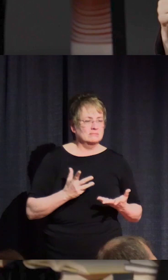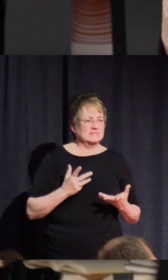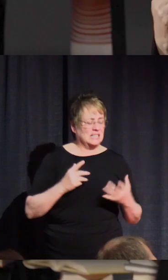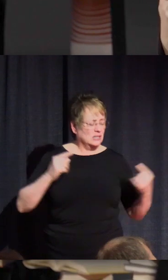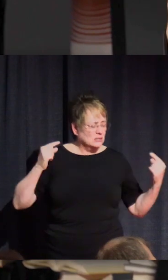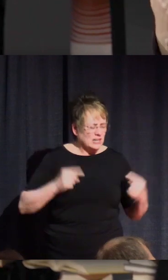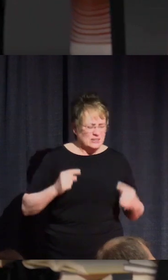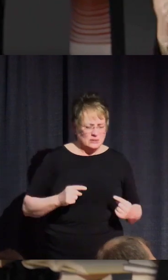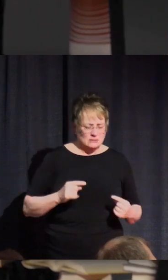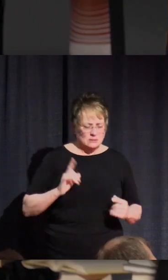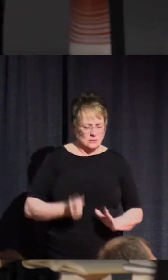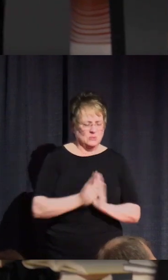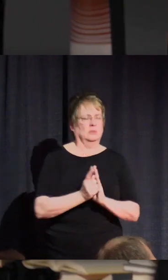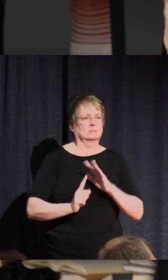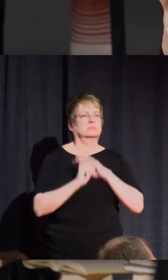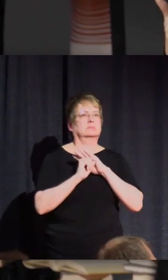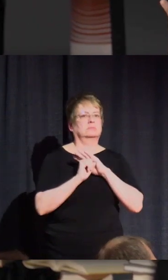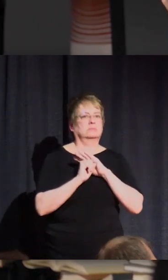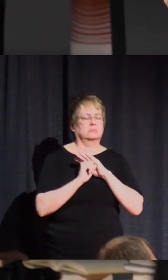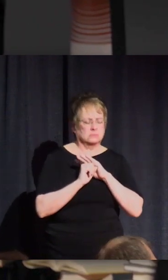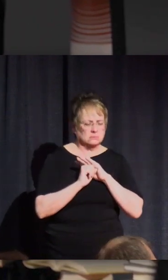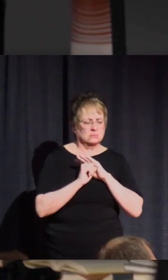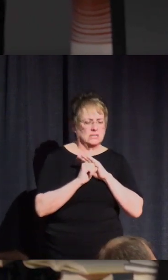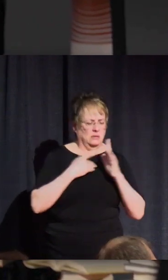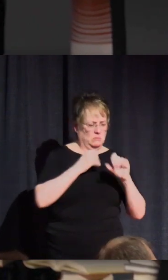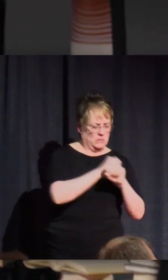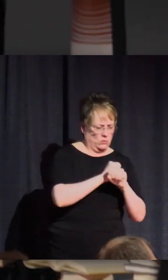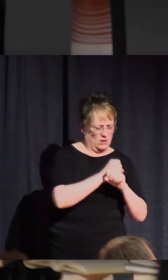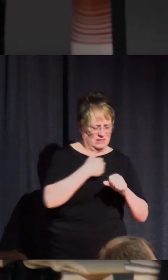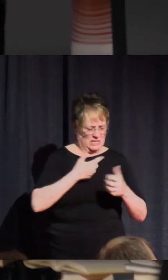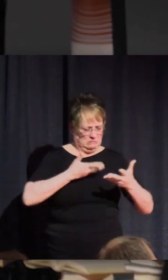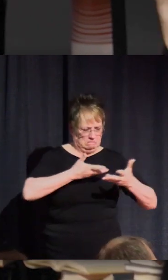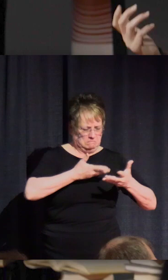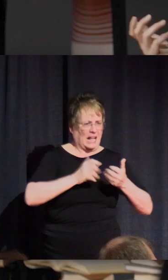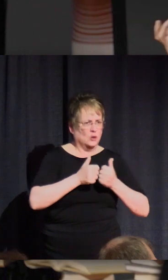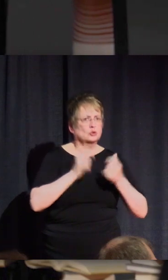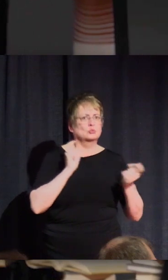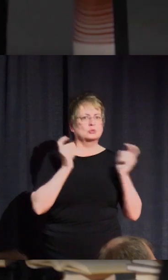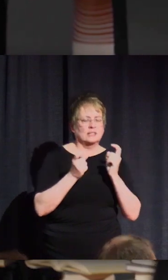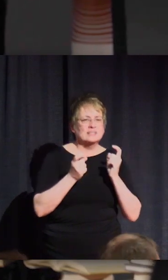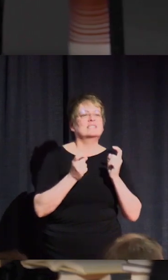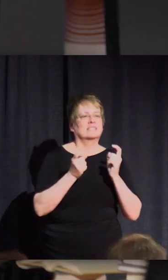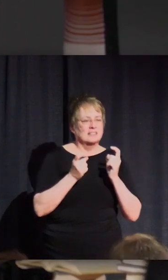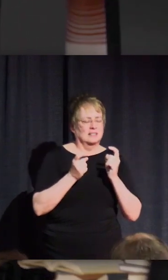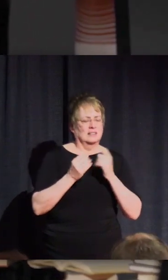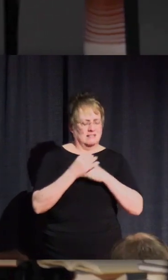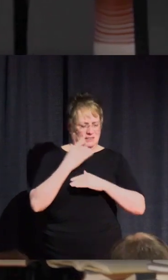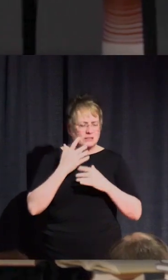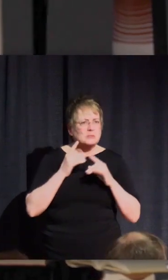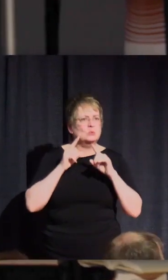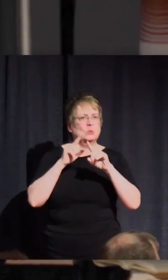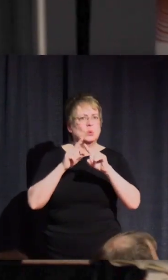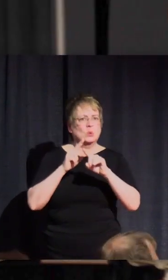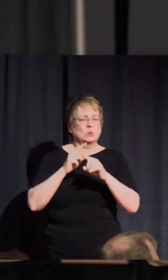really realized something needed to shift with how I engaged my work. This led me on a path to a lot of physical